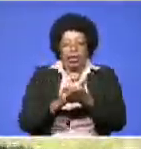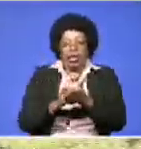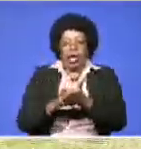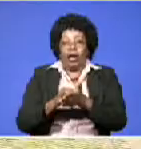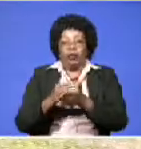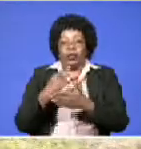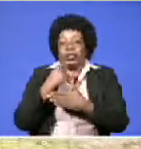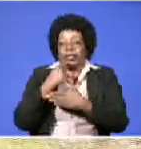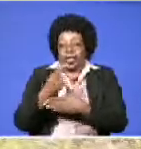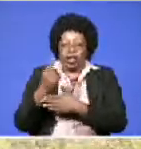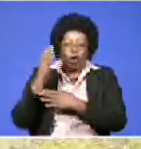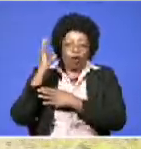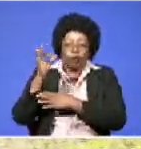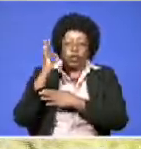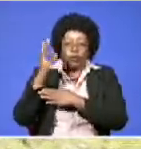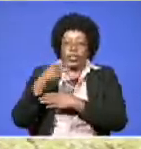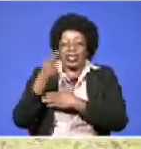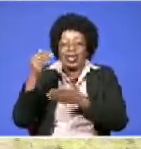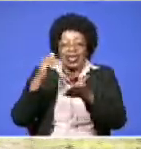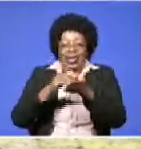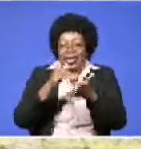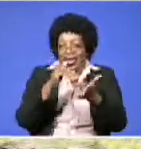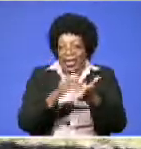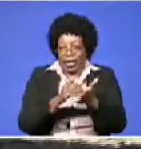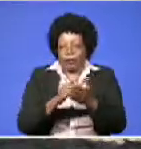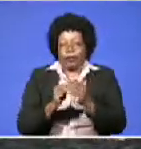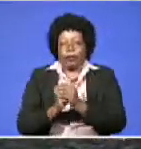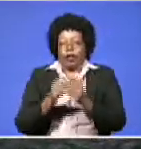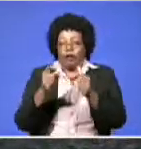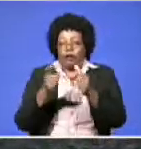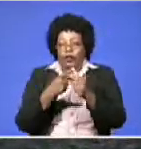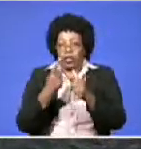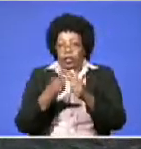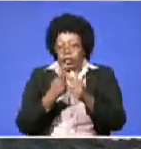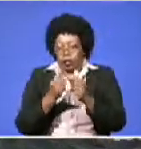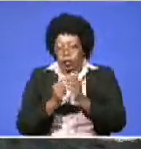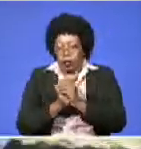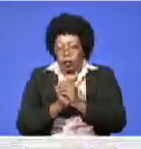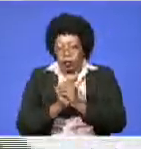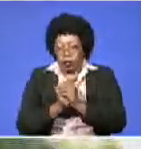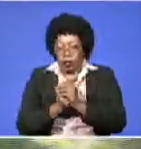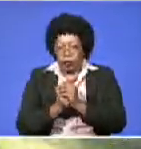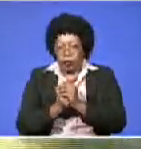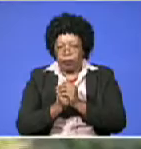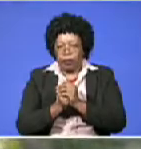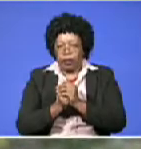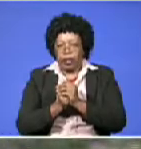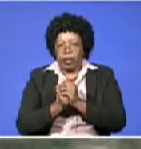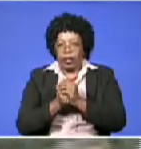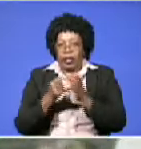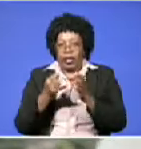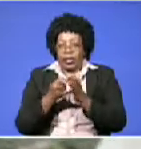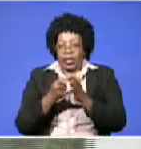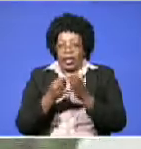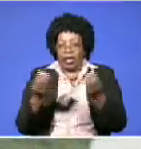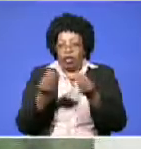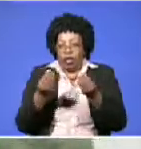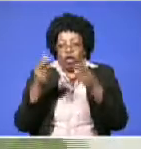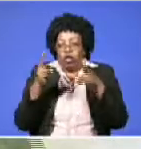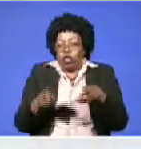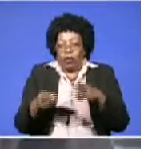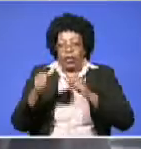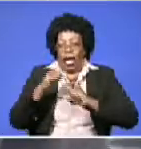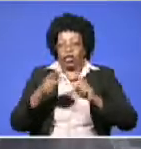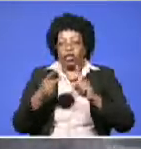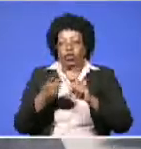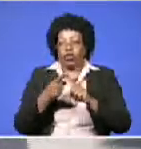preach on a daily basis, because persons are inquisitive. It's almost like a normal human reaction to